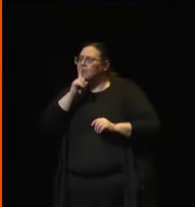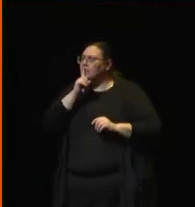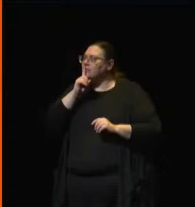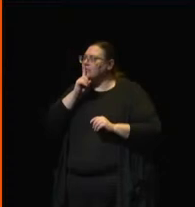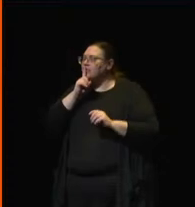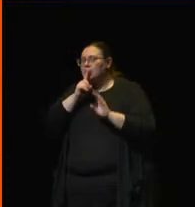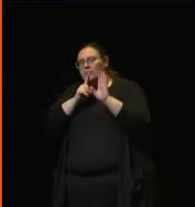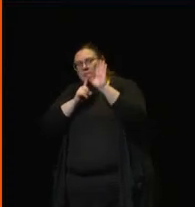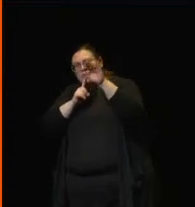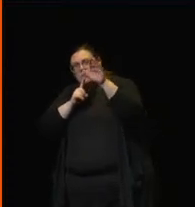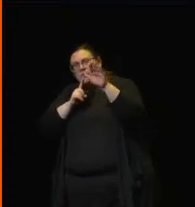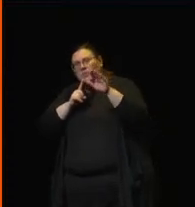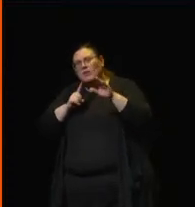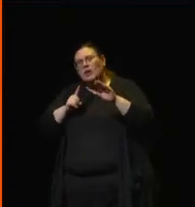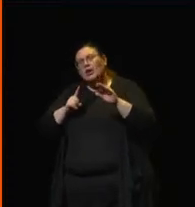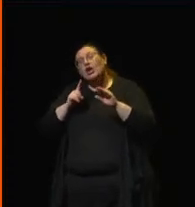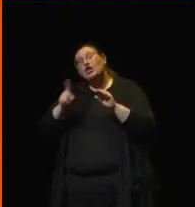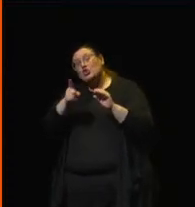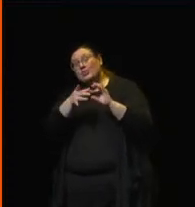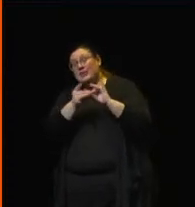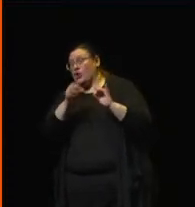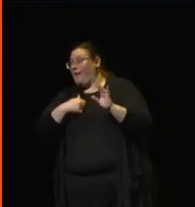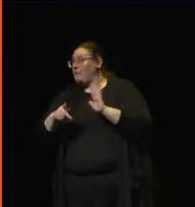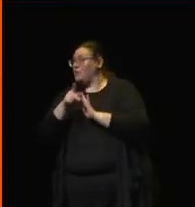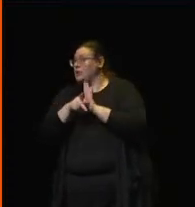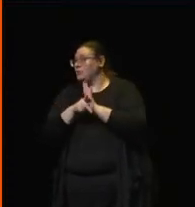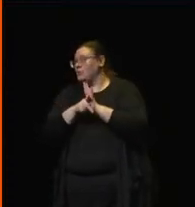he live up to his stated principles.